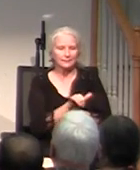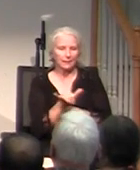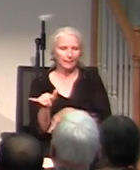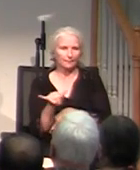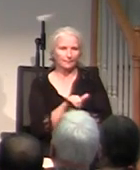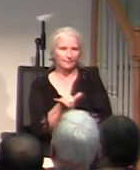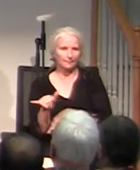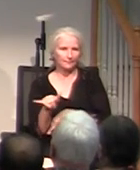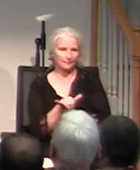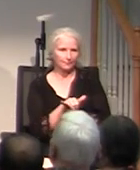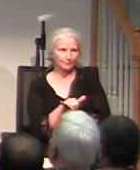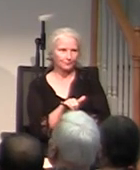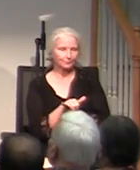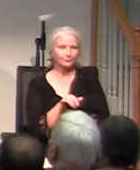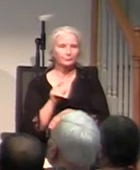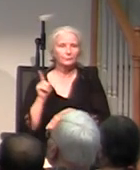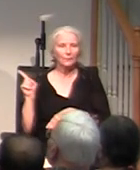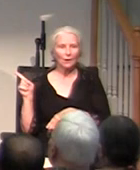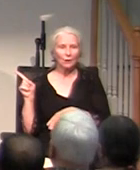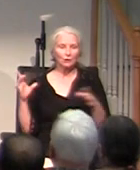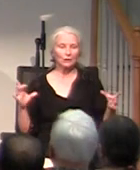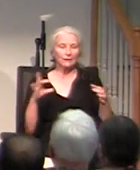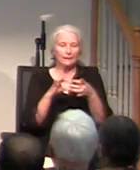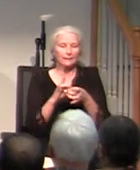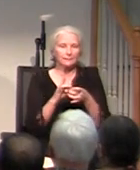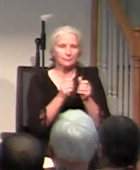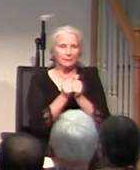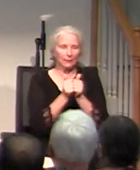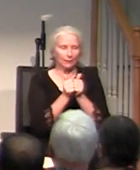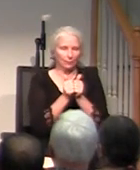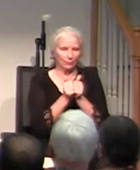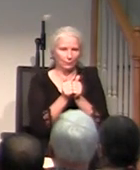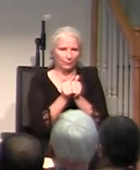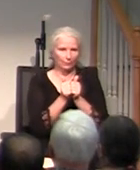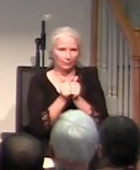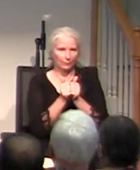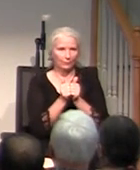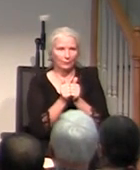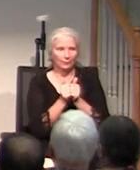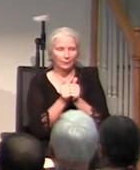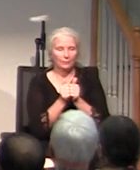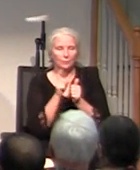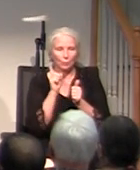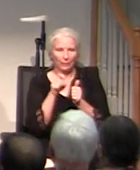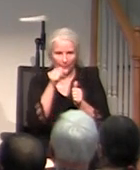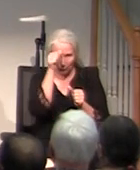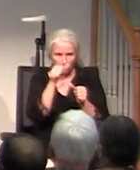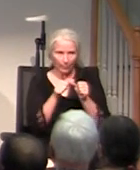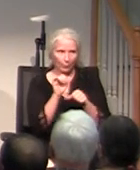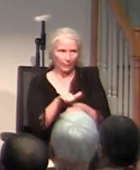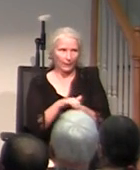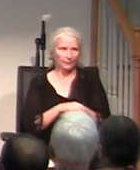rain yet. She links them together, but we need to not forget that.